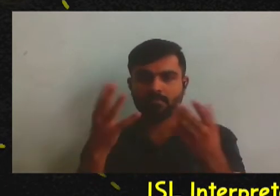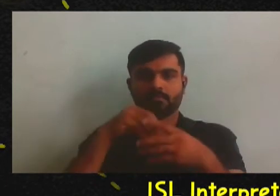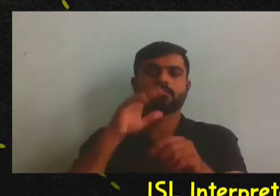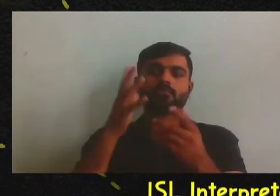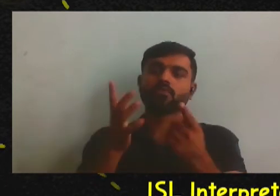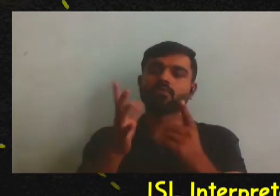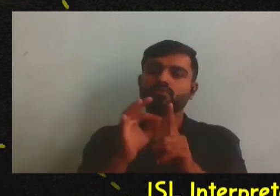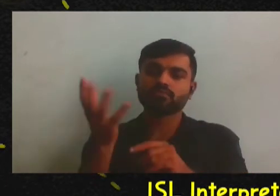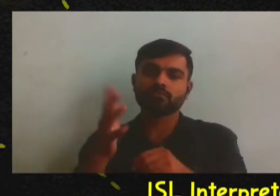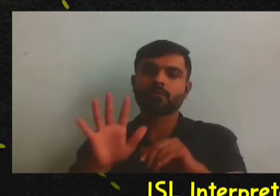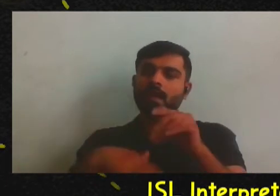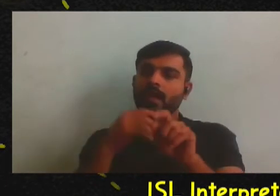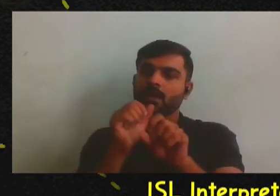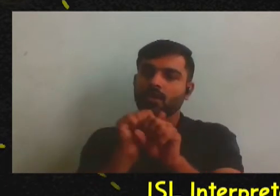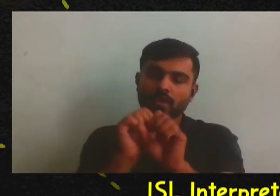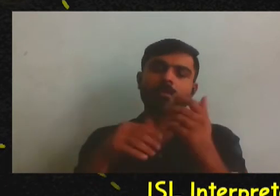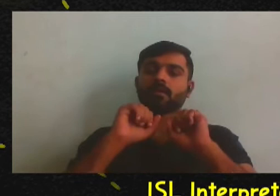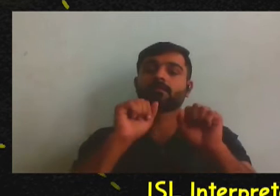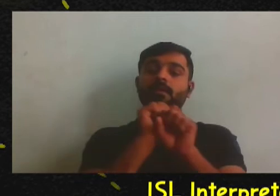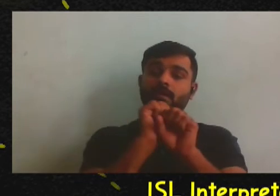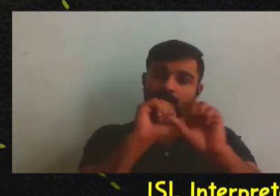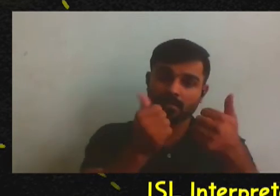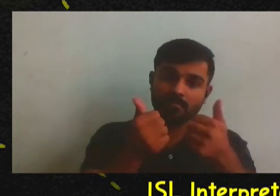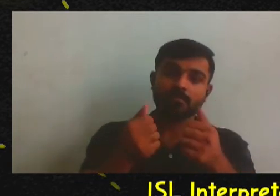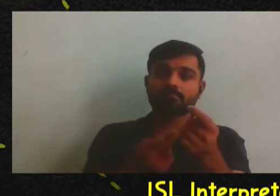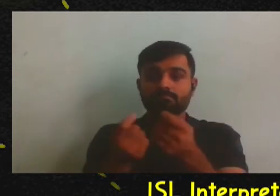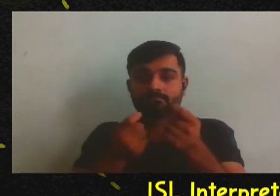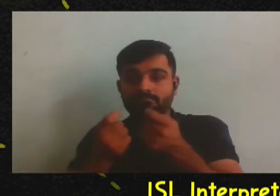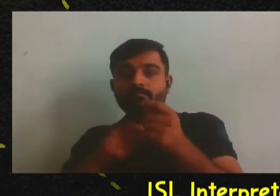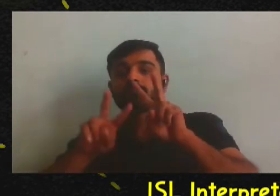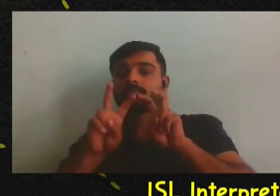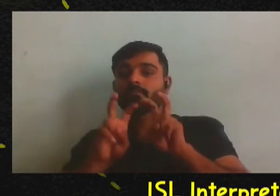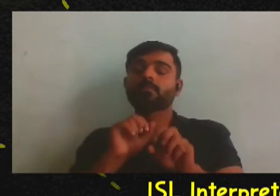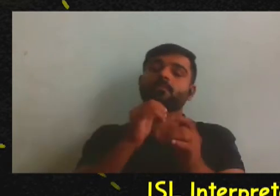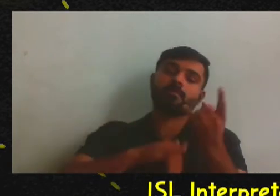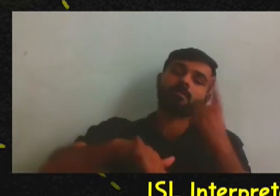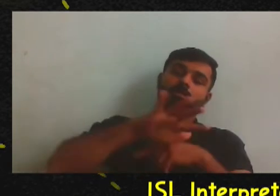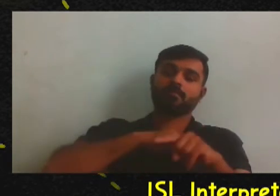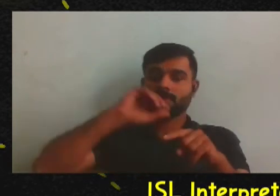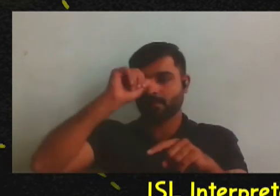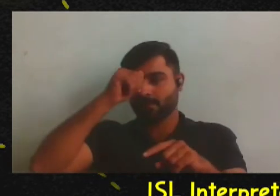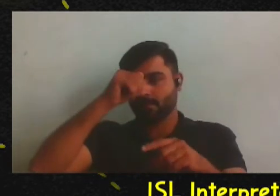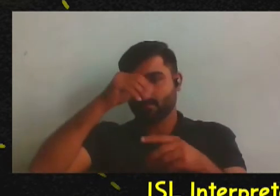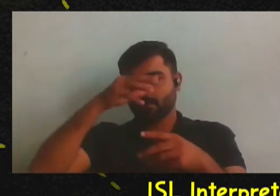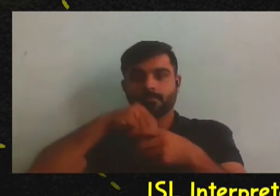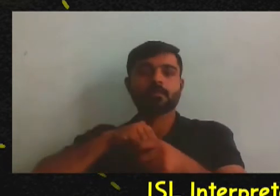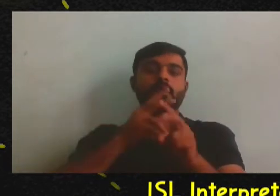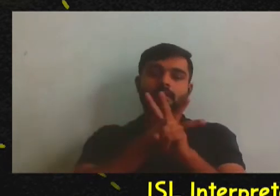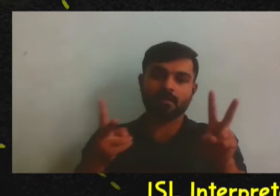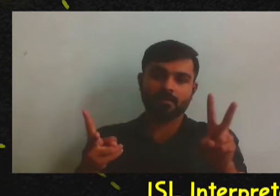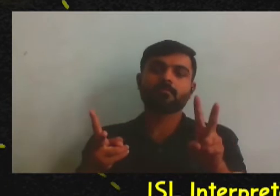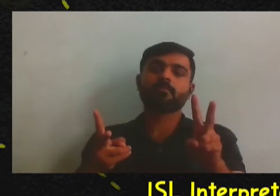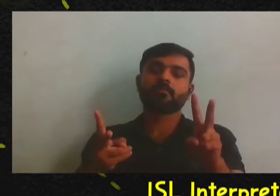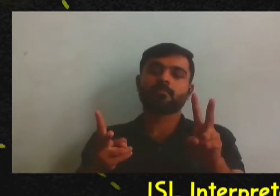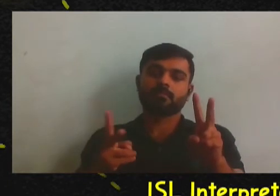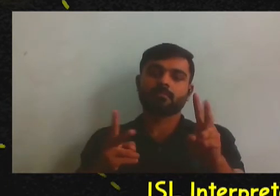you. How is it that you're able to then deal with your own subject position in being the recipient of the SAWAAL? So